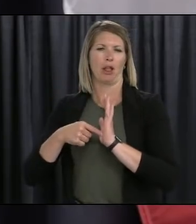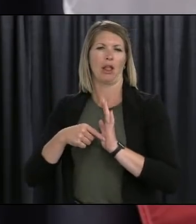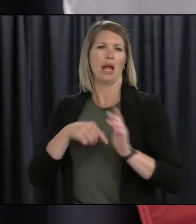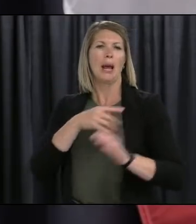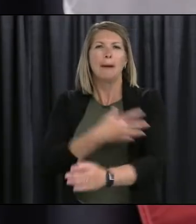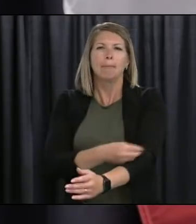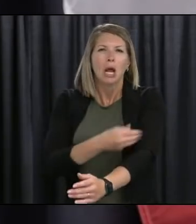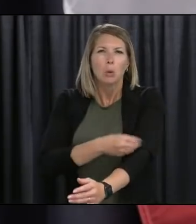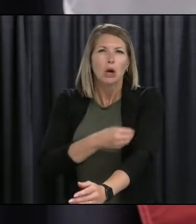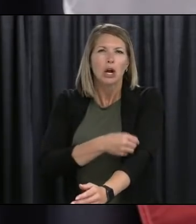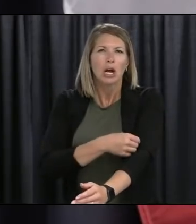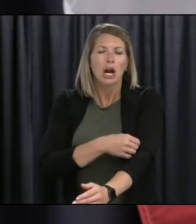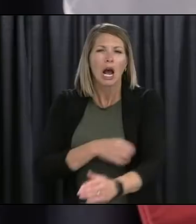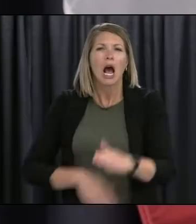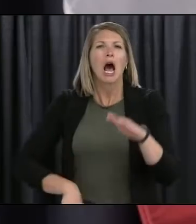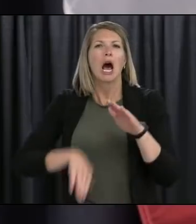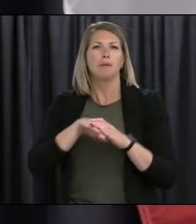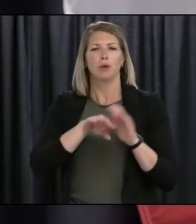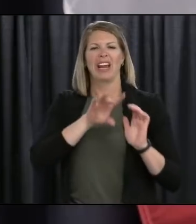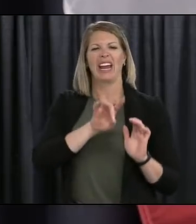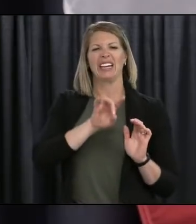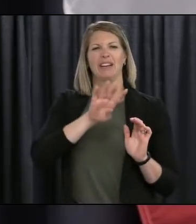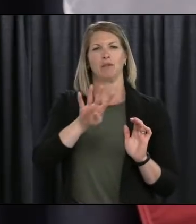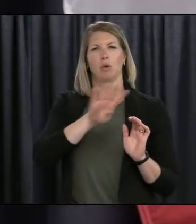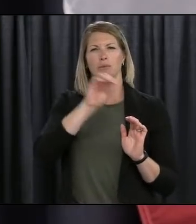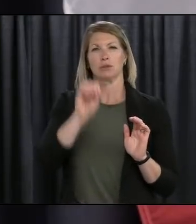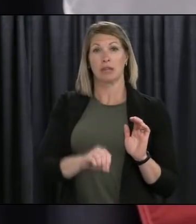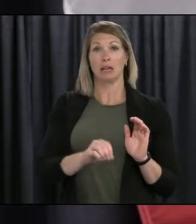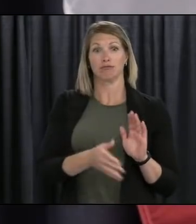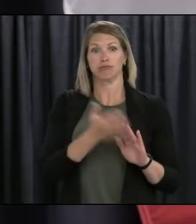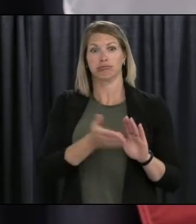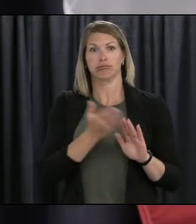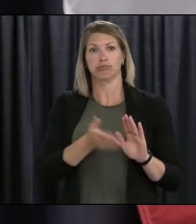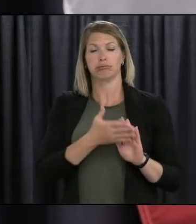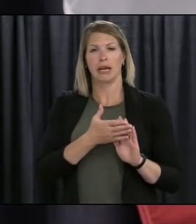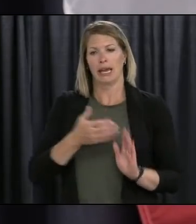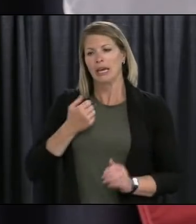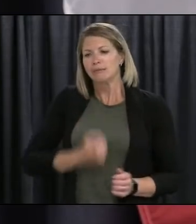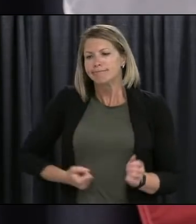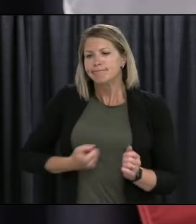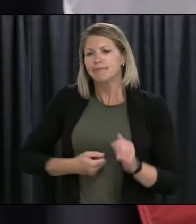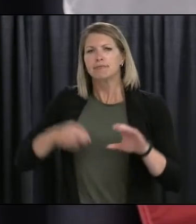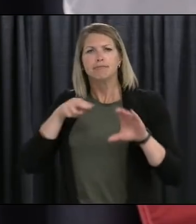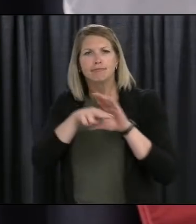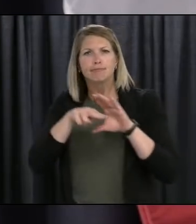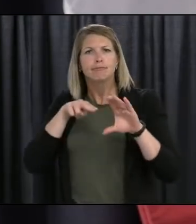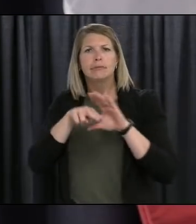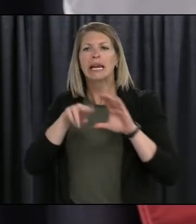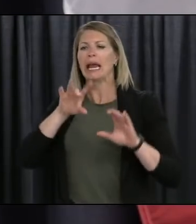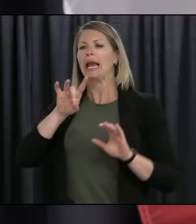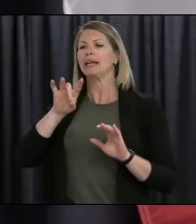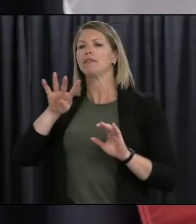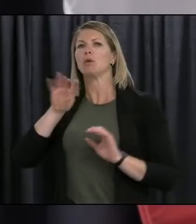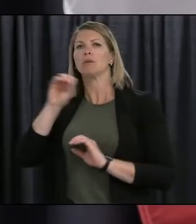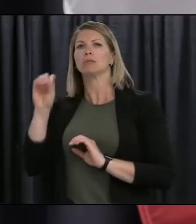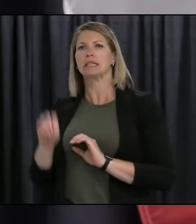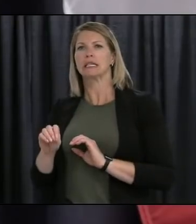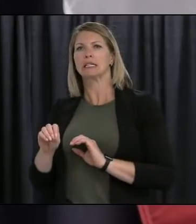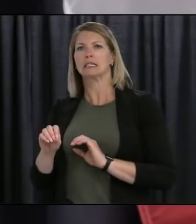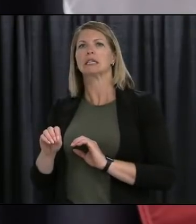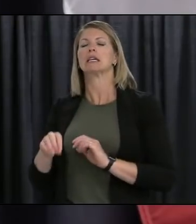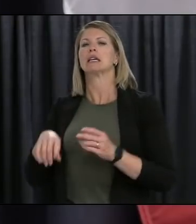the province were up to 84% of normal, diagnostic imaging at 78%, and surgeries had already achieved